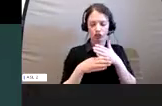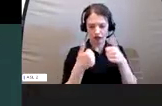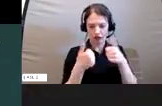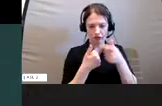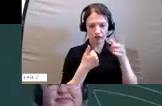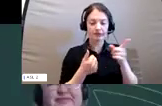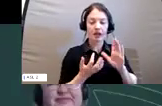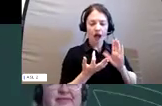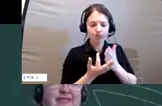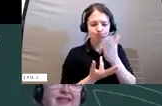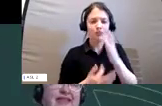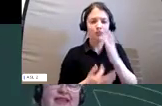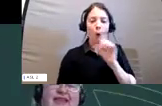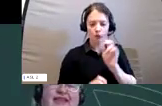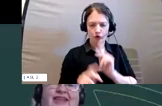Lens.